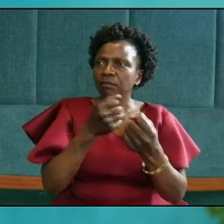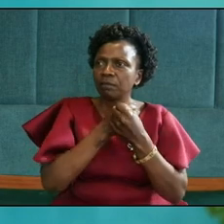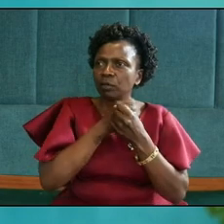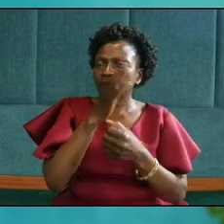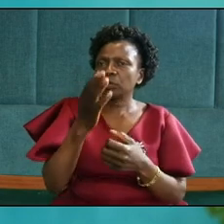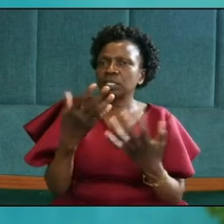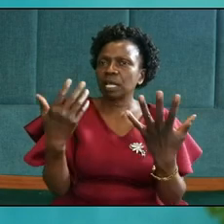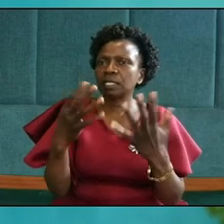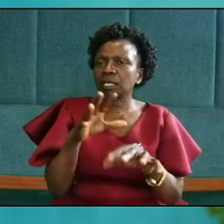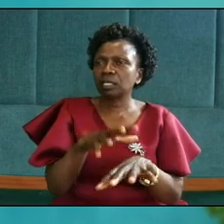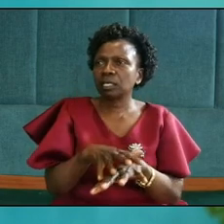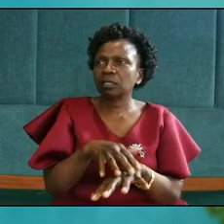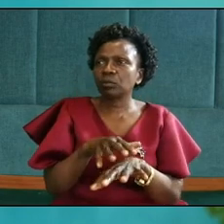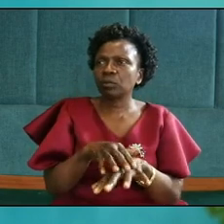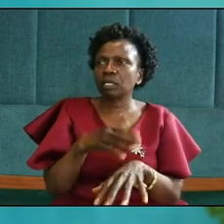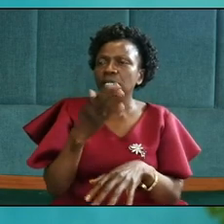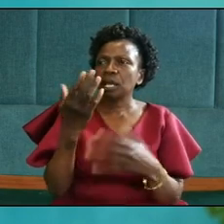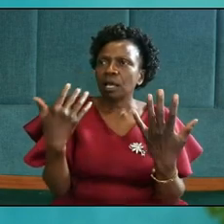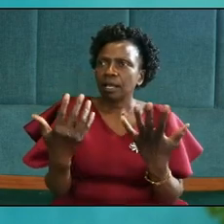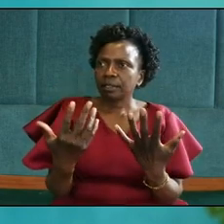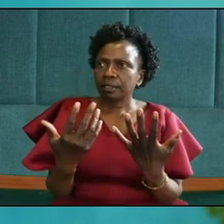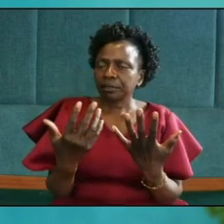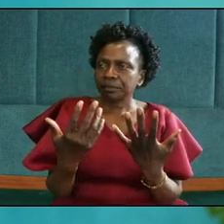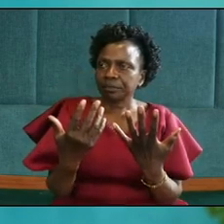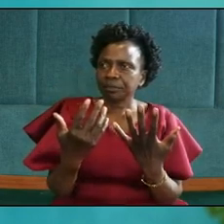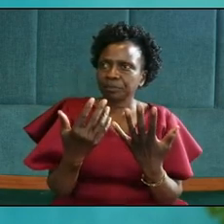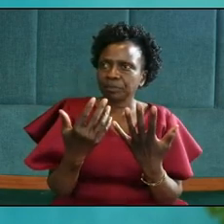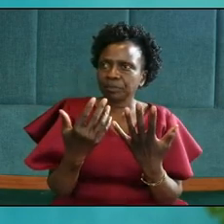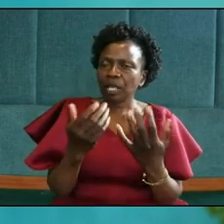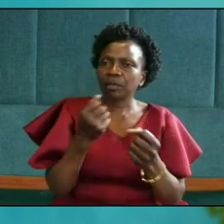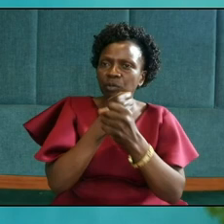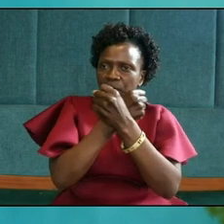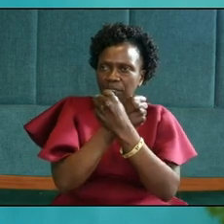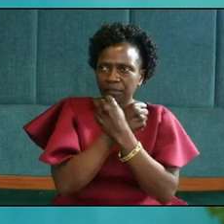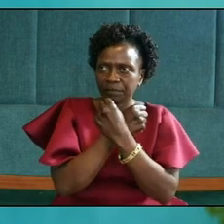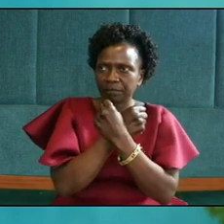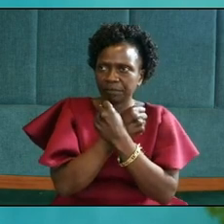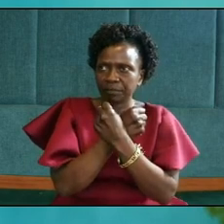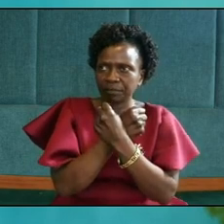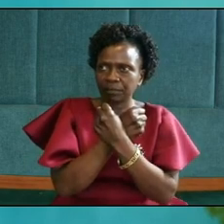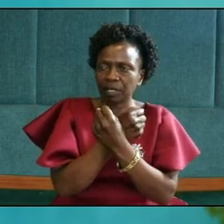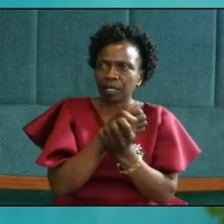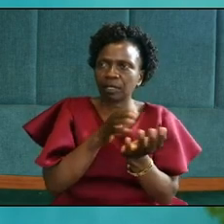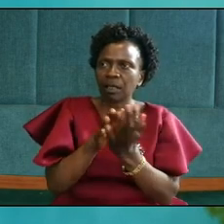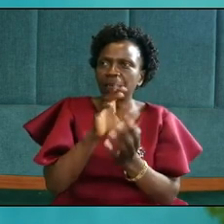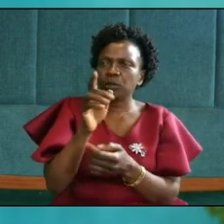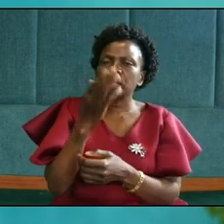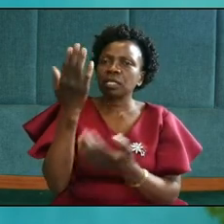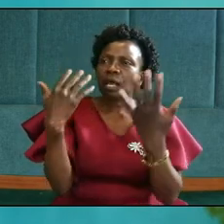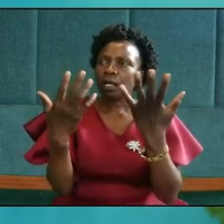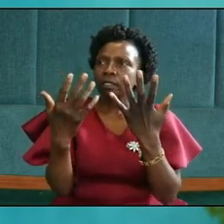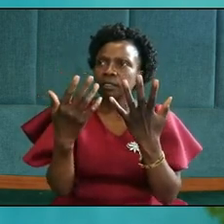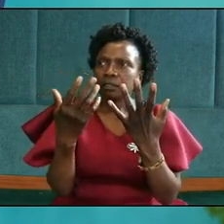hands are gentle, my dear friends, and the hands will embrace you. His hands are so protective and will cover you. His hands are